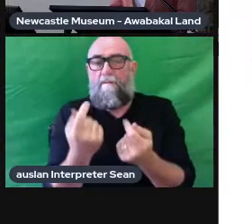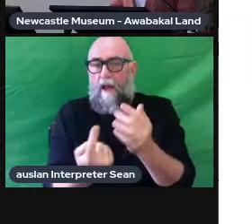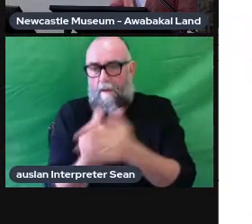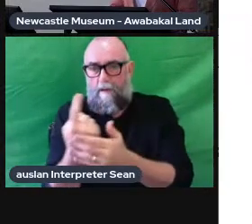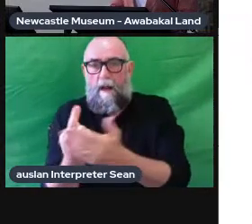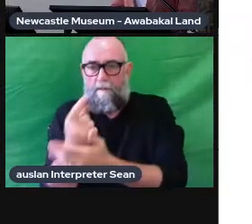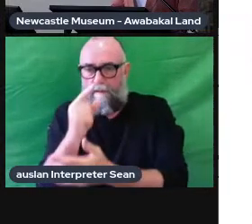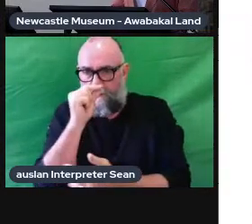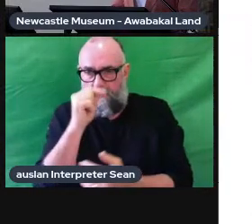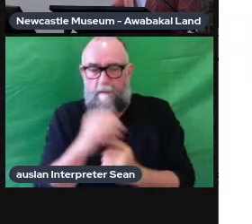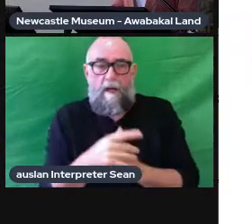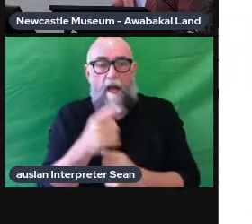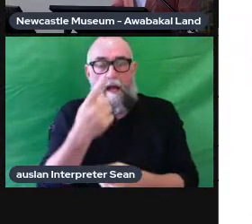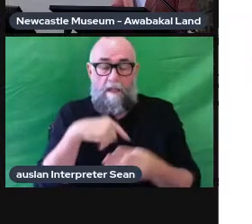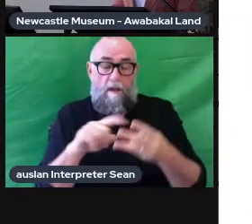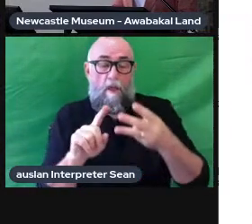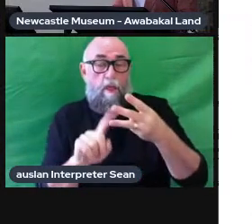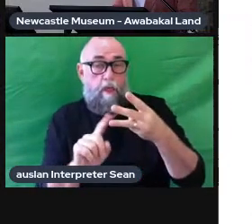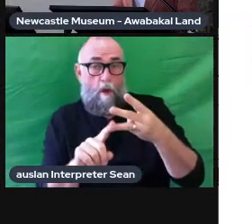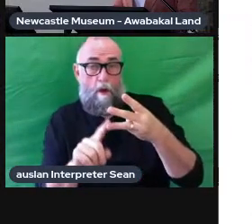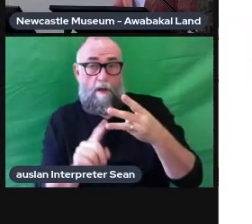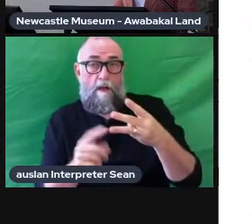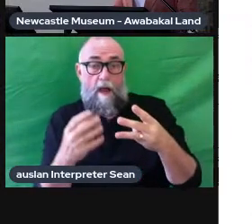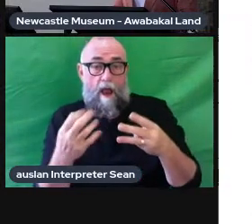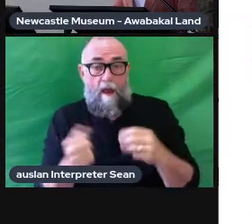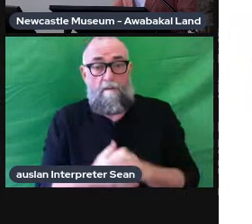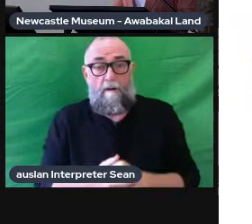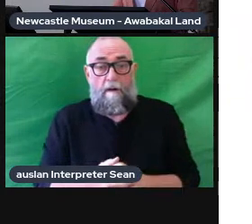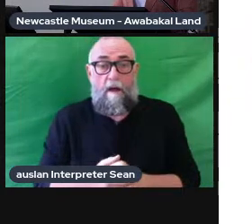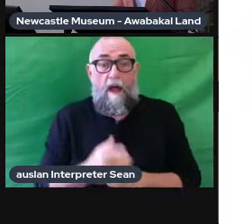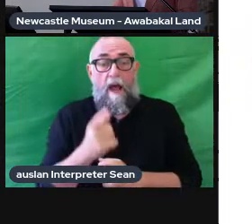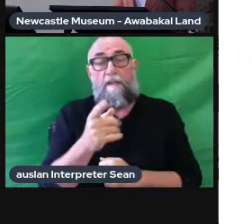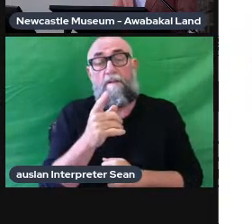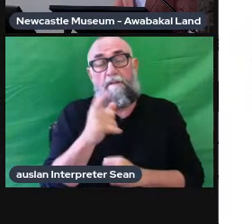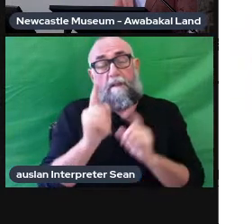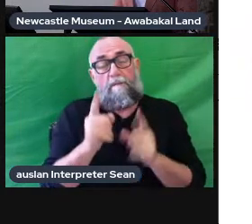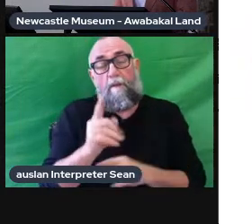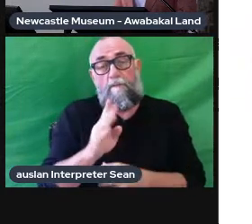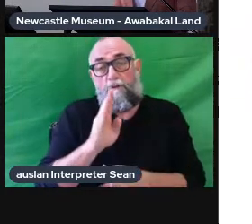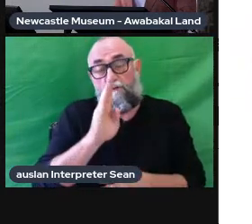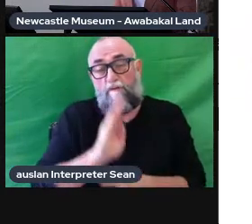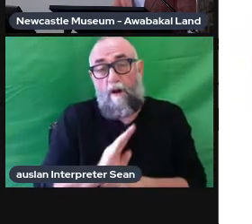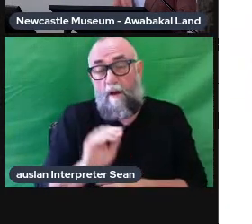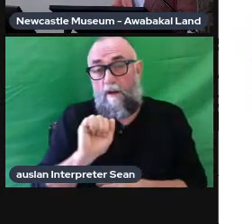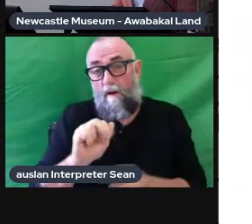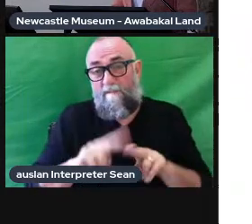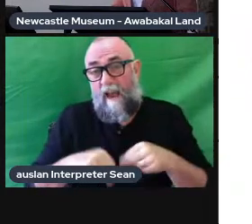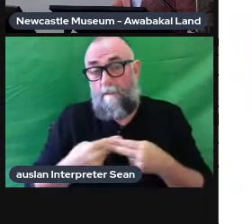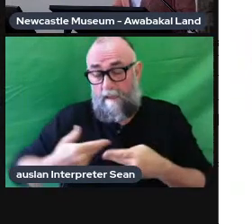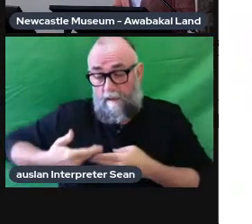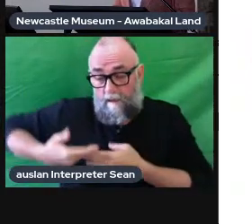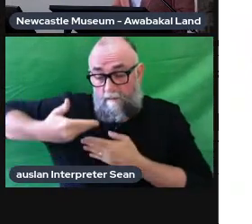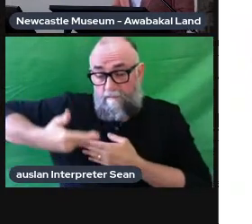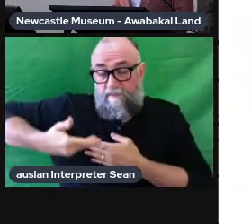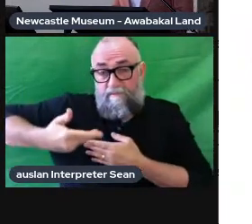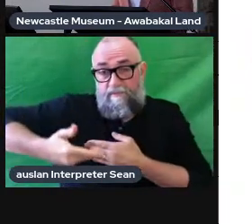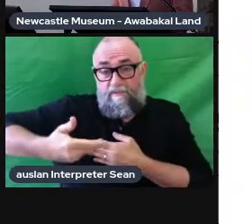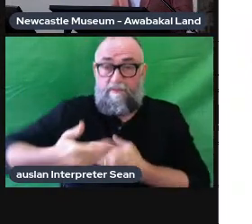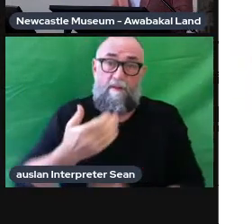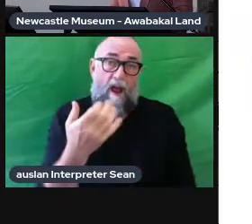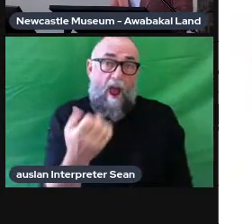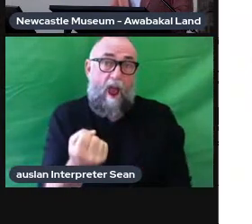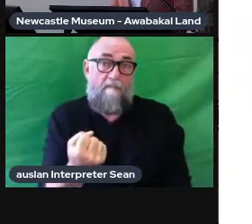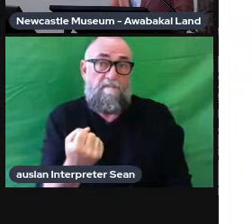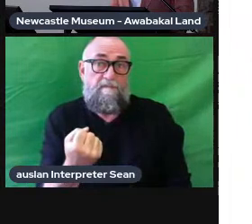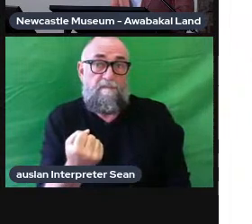finally, I'd also like to acknowledge that there are genetic causes of stroke. There are conditions that can be inherited within families that can